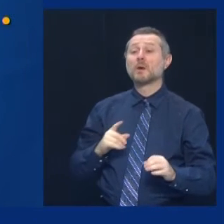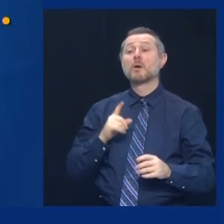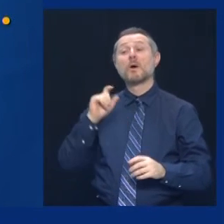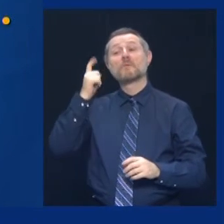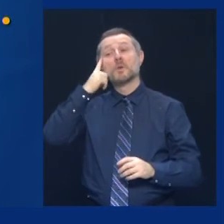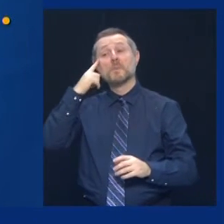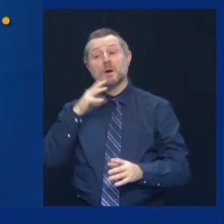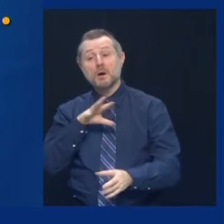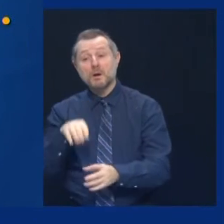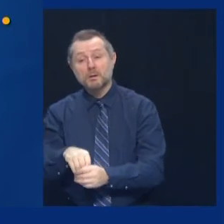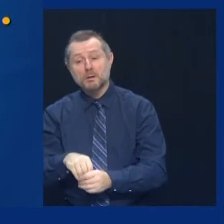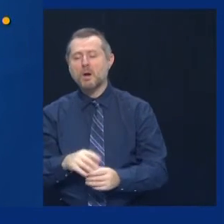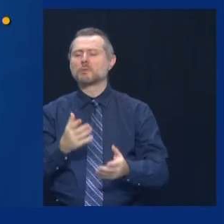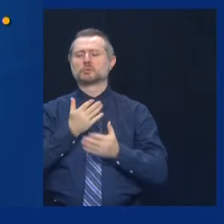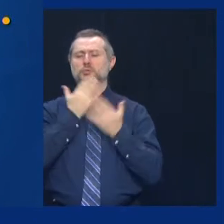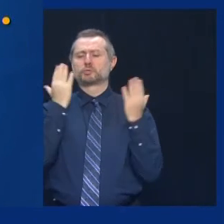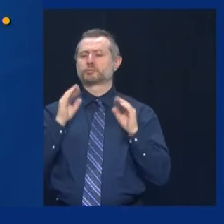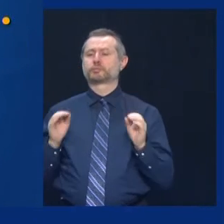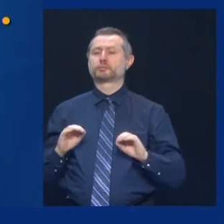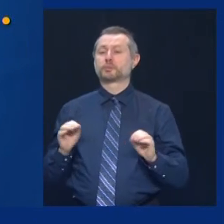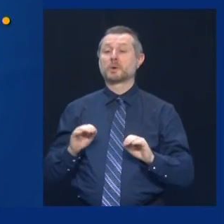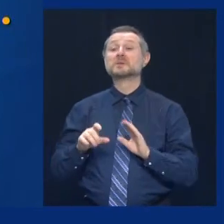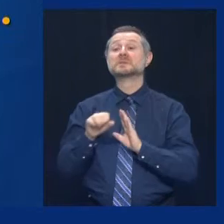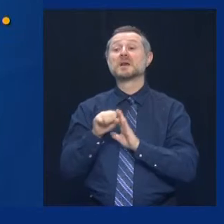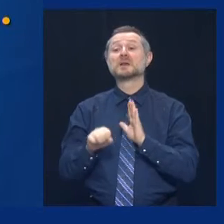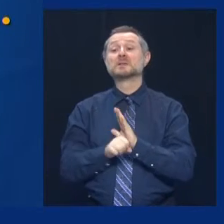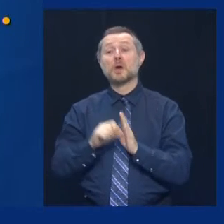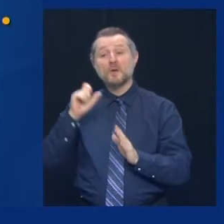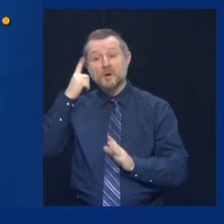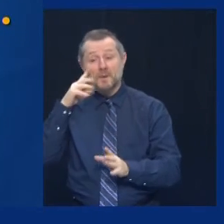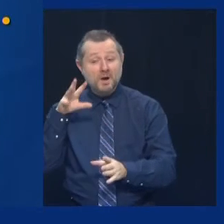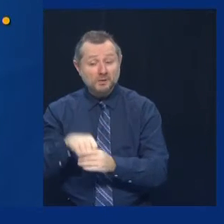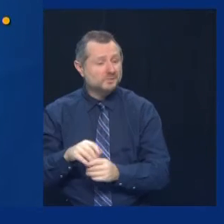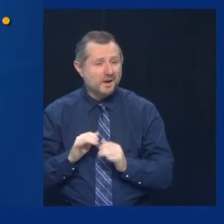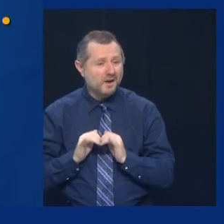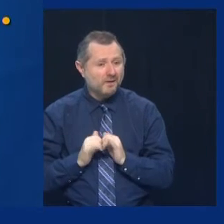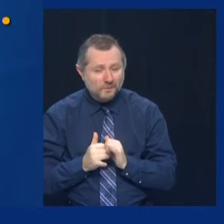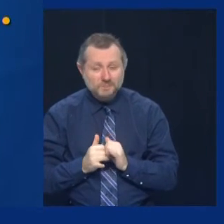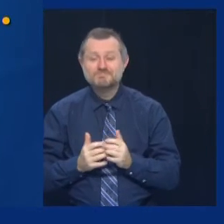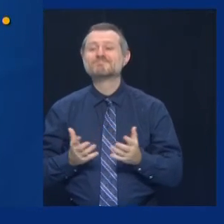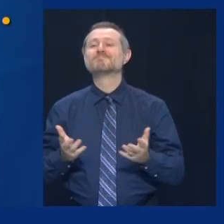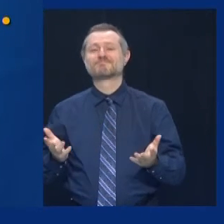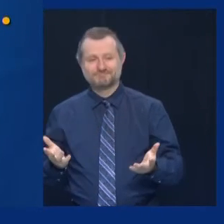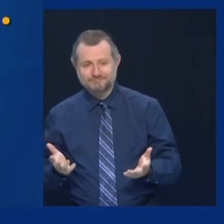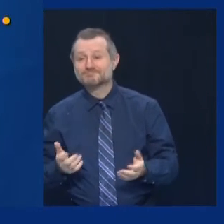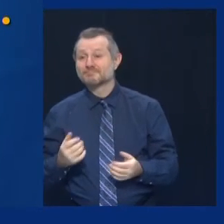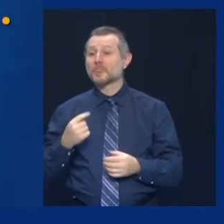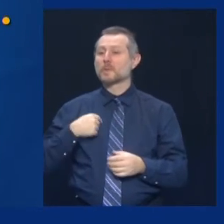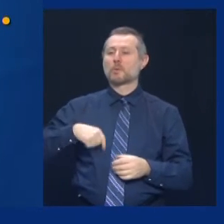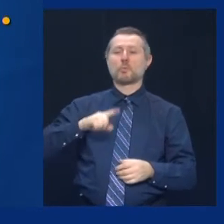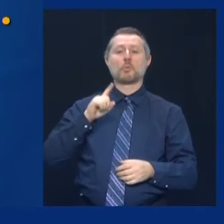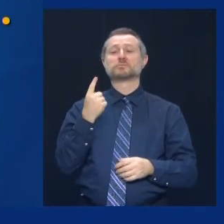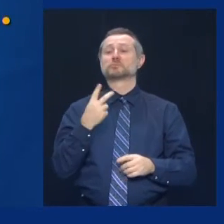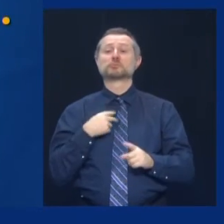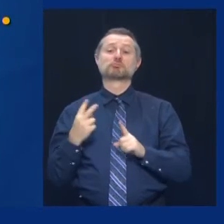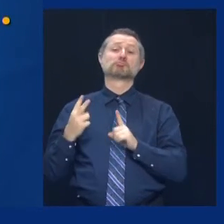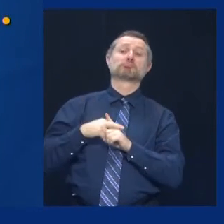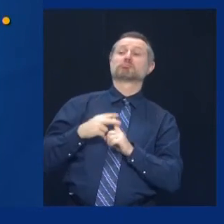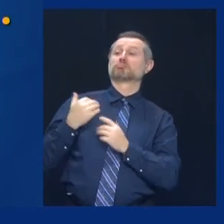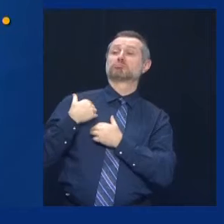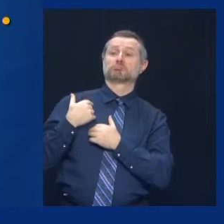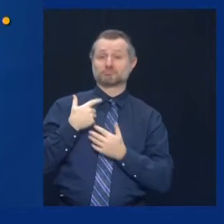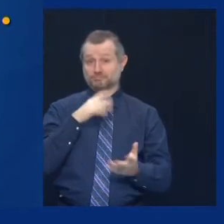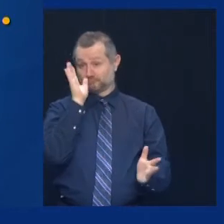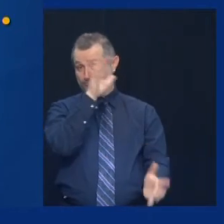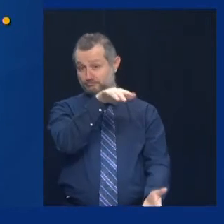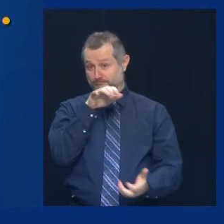only job, only the state government is involved, and our only job is to distribute the